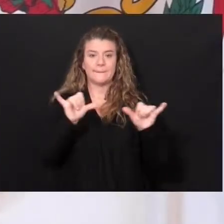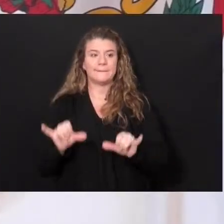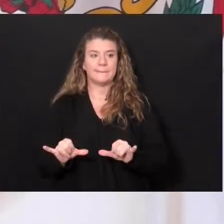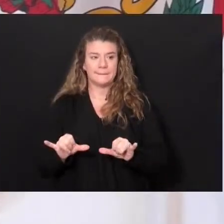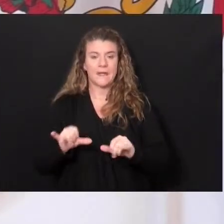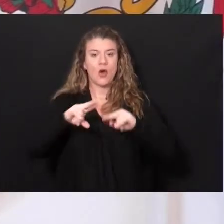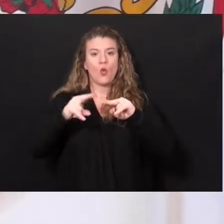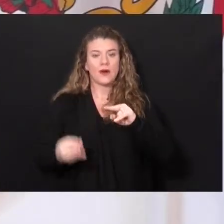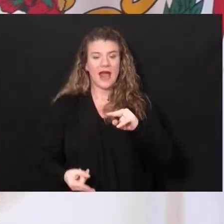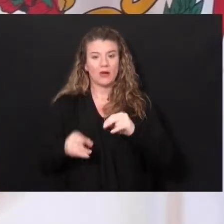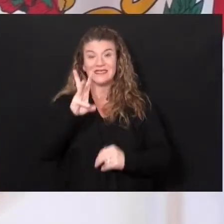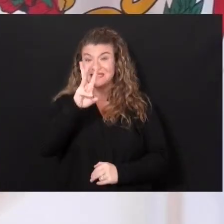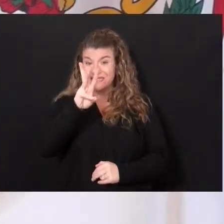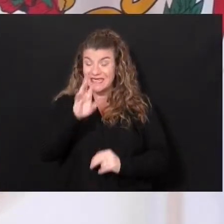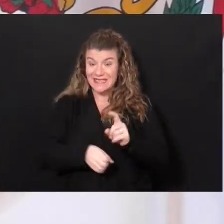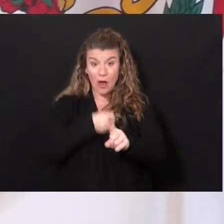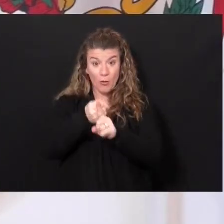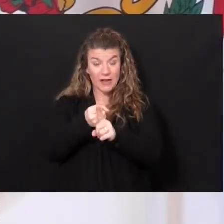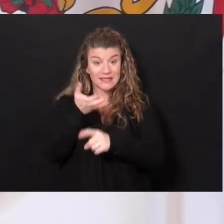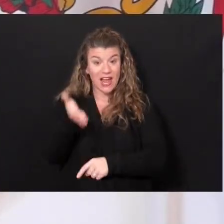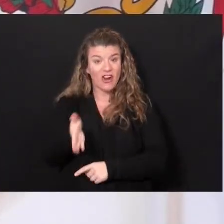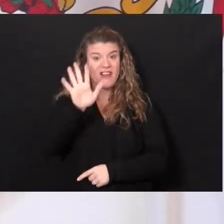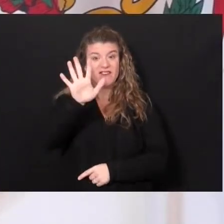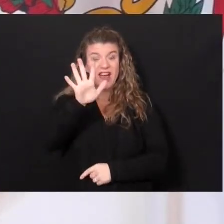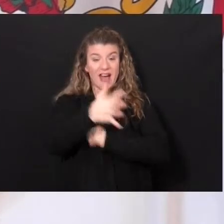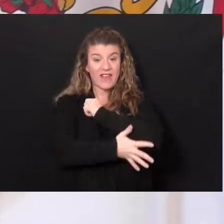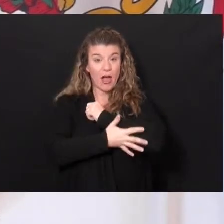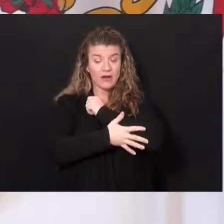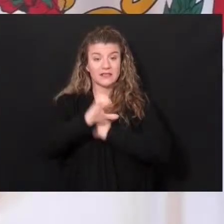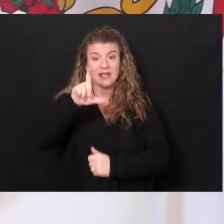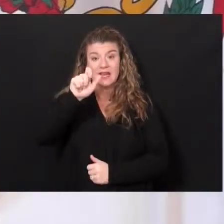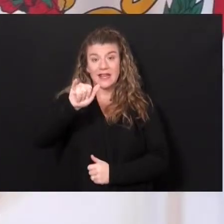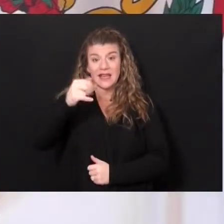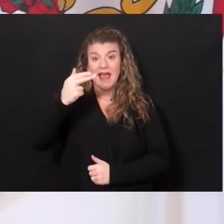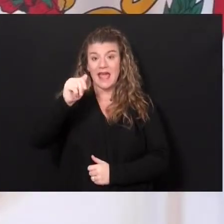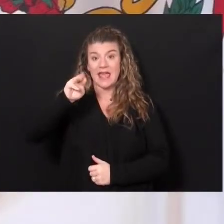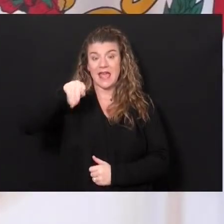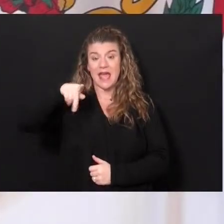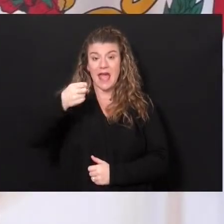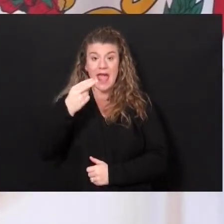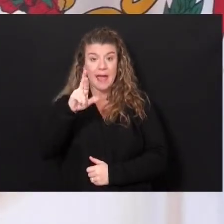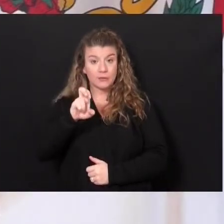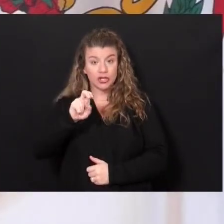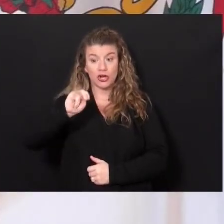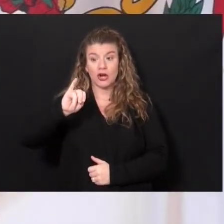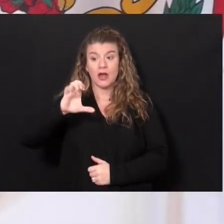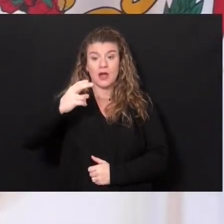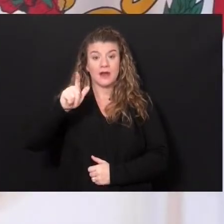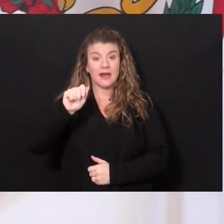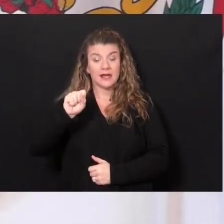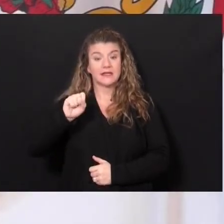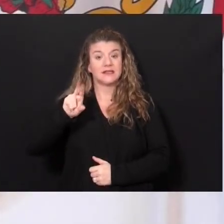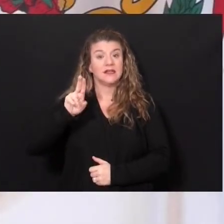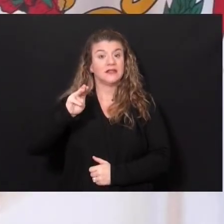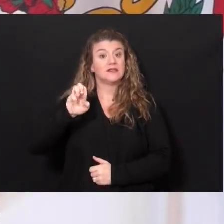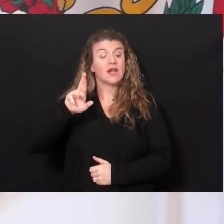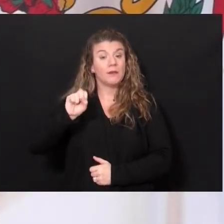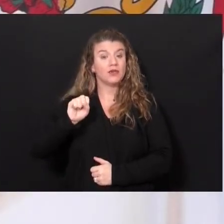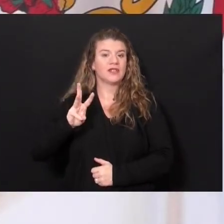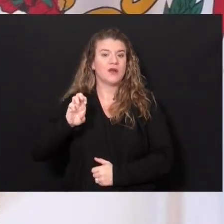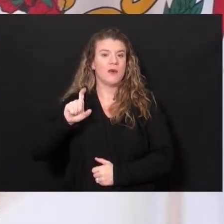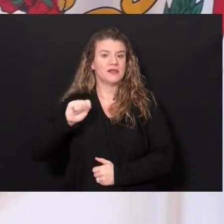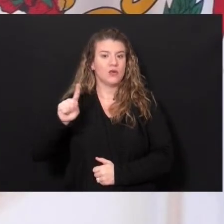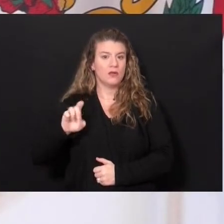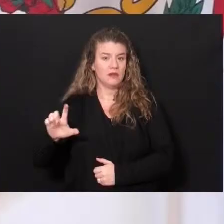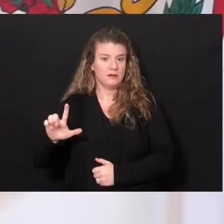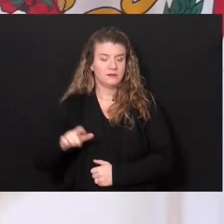We're down to 6 outbreaks there in 5 counties. That's Clay, Hampshire, Nicholas, Summers, and Wetzel counties.